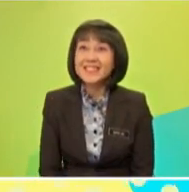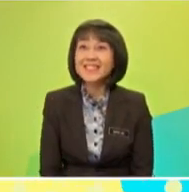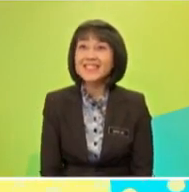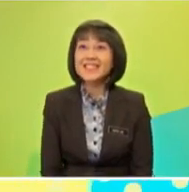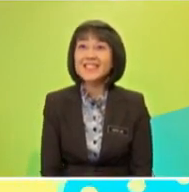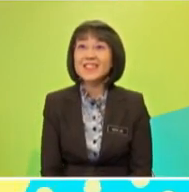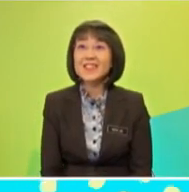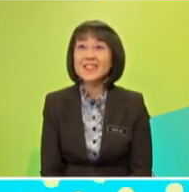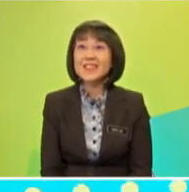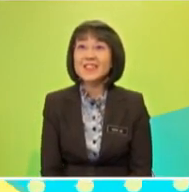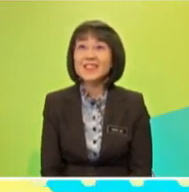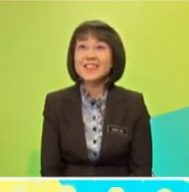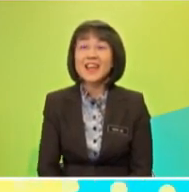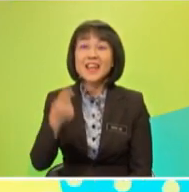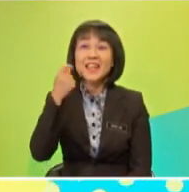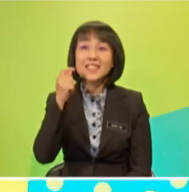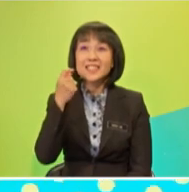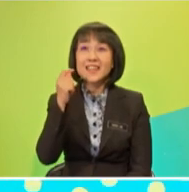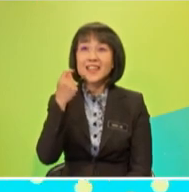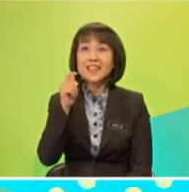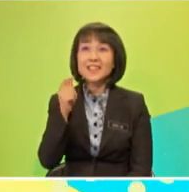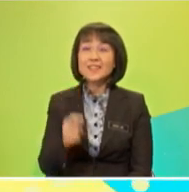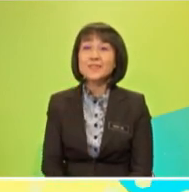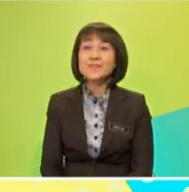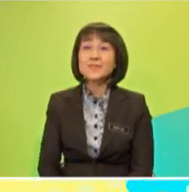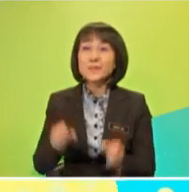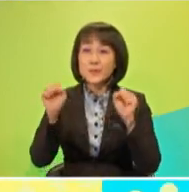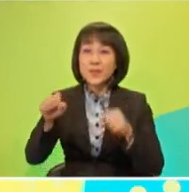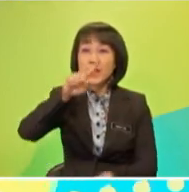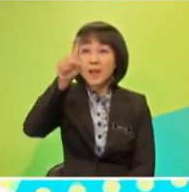Ooh. Okay. Okay, Teshna, could you please ask Megan? Okay. Alright.